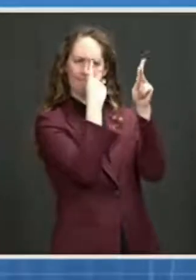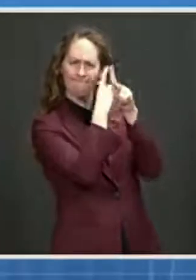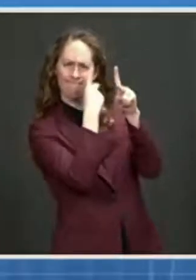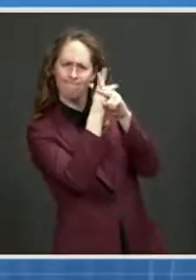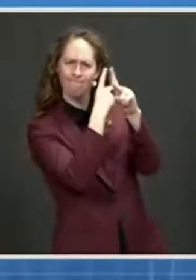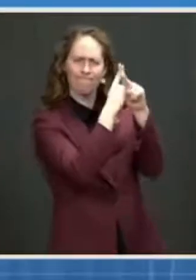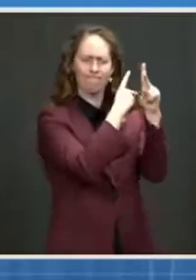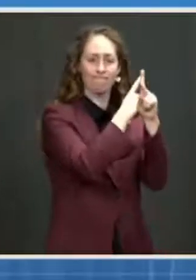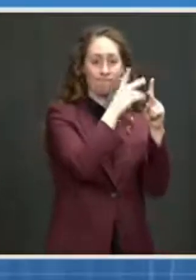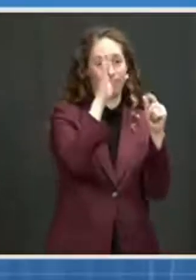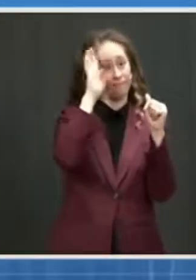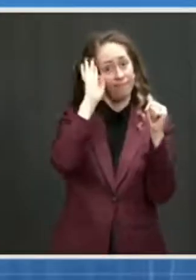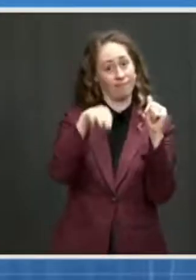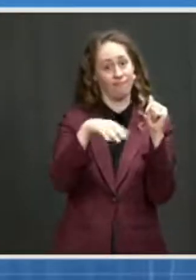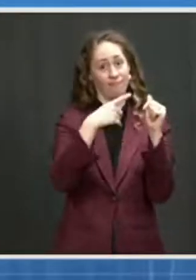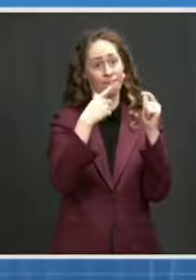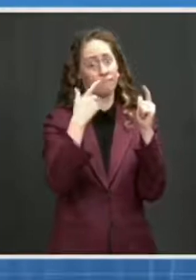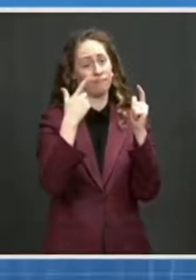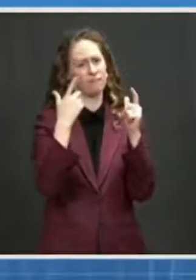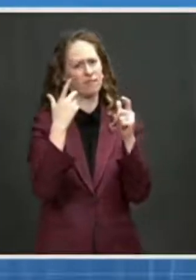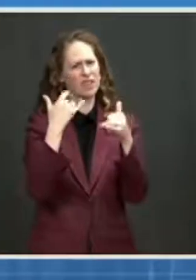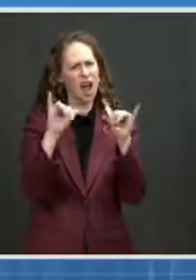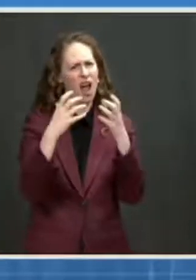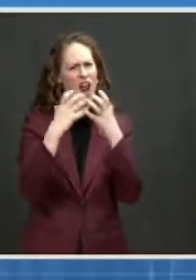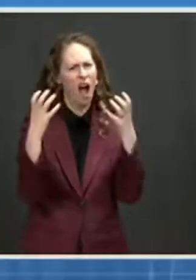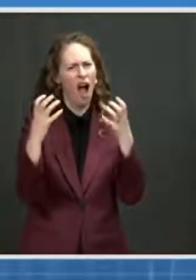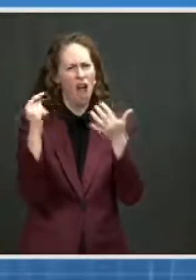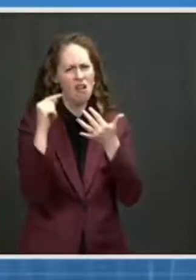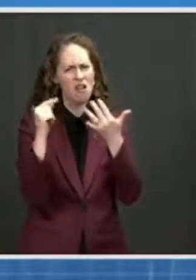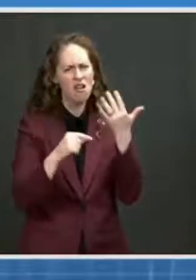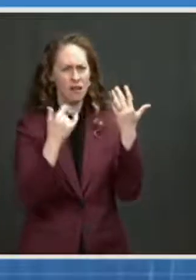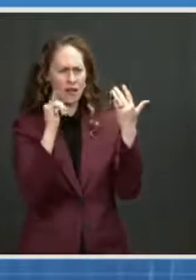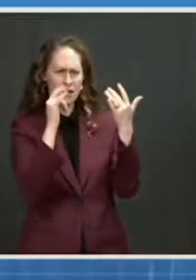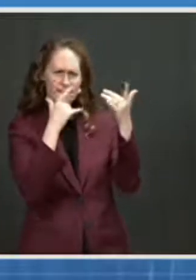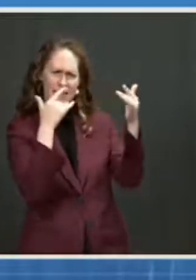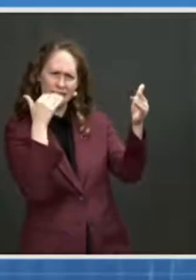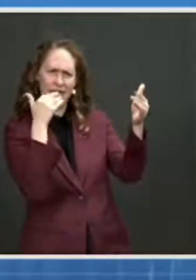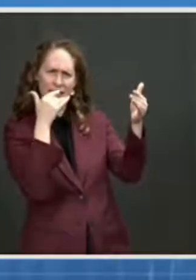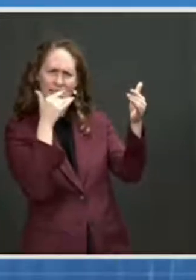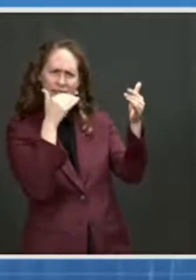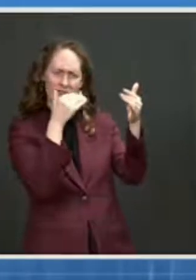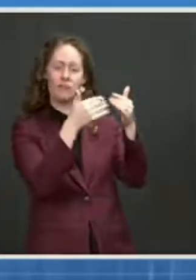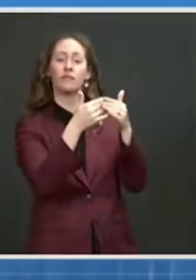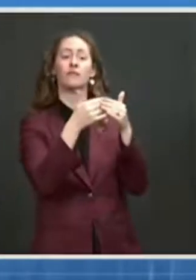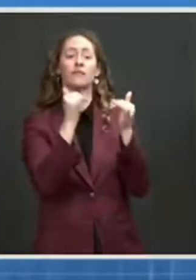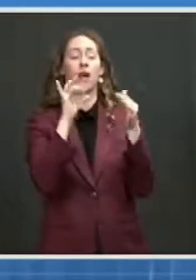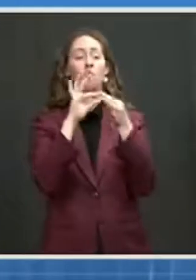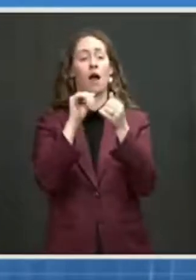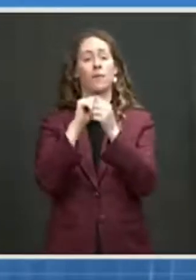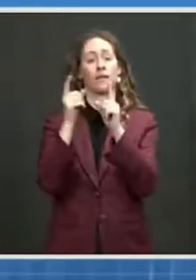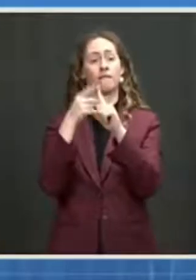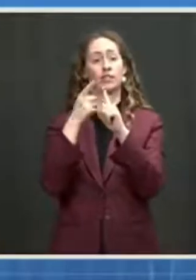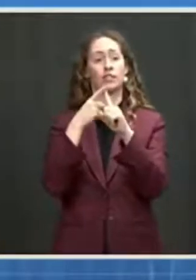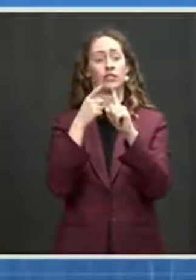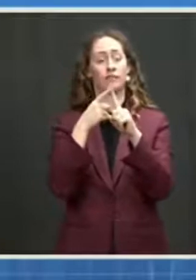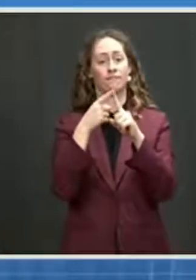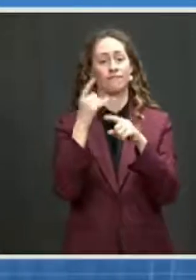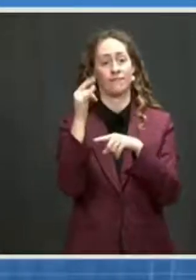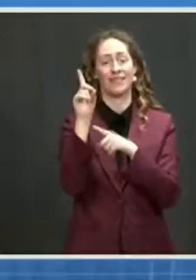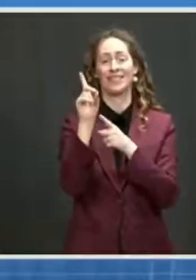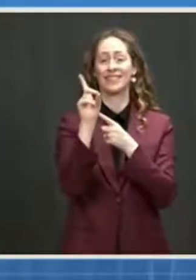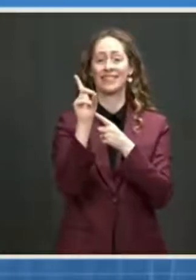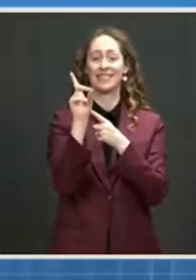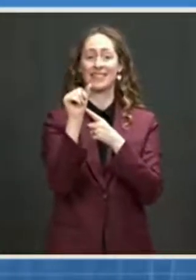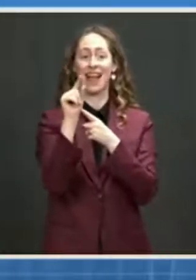do, despite the progress that we've been discussing. To your first point around the numbers and the data, unfortunately, we still